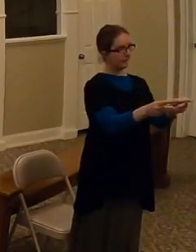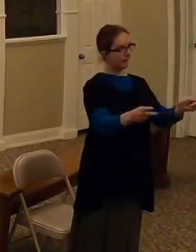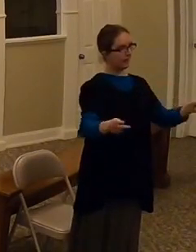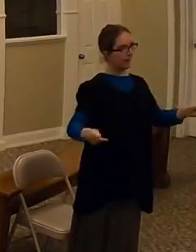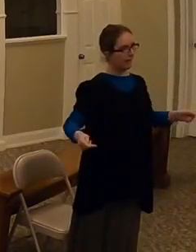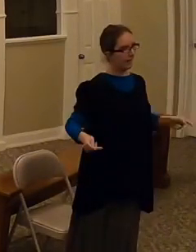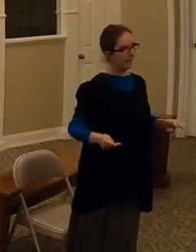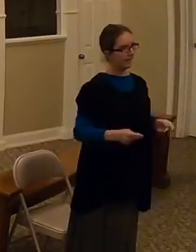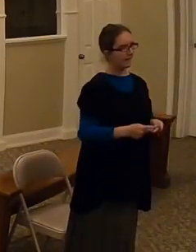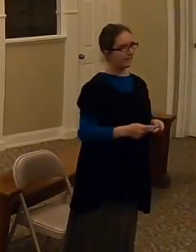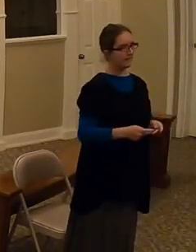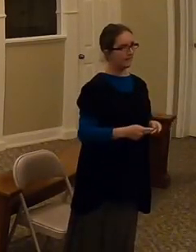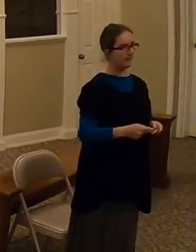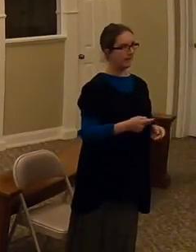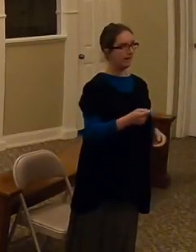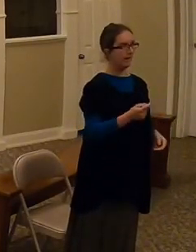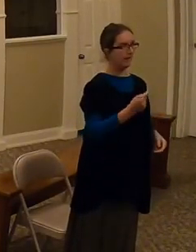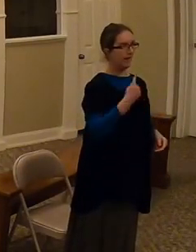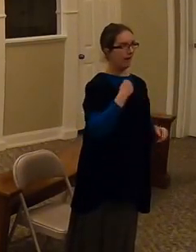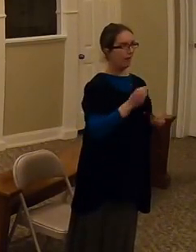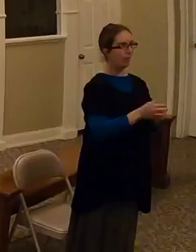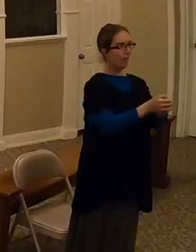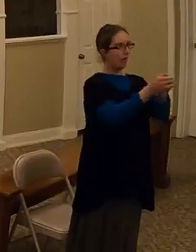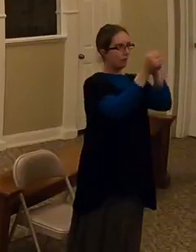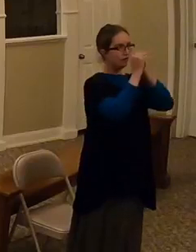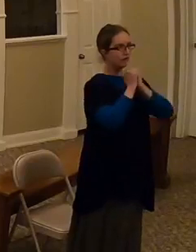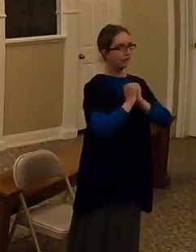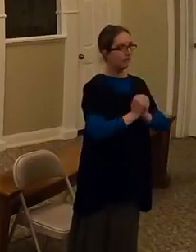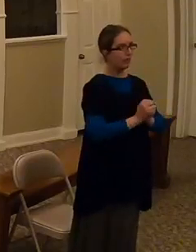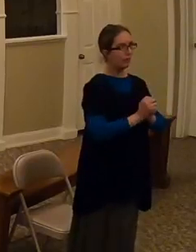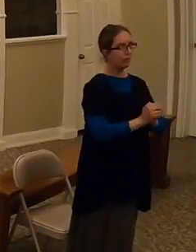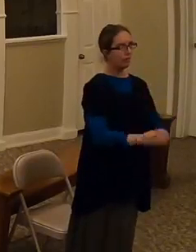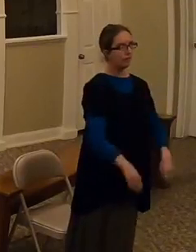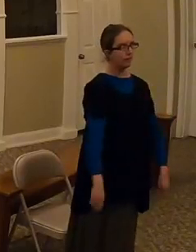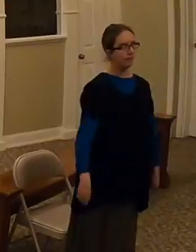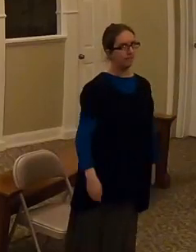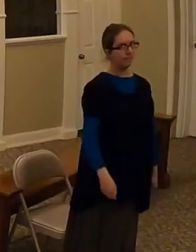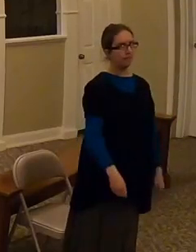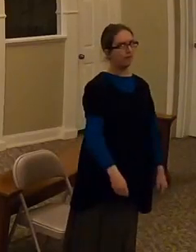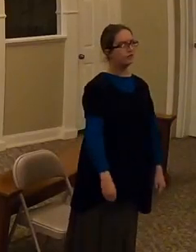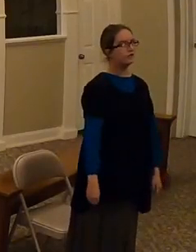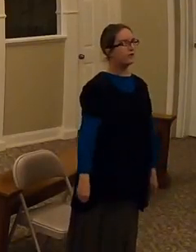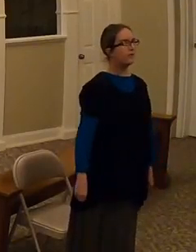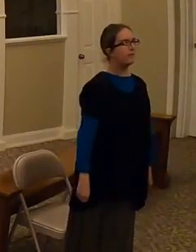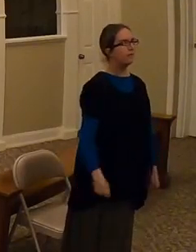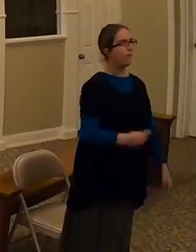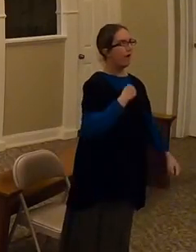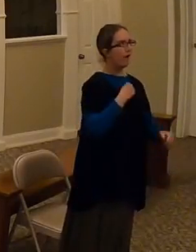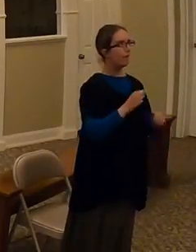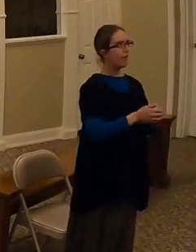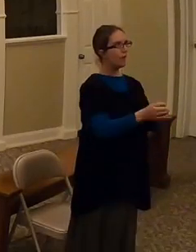Yes, yes, yes, hallelujah, Lord. My God, I give You glory, Lord, I worship You, oh God.